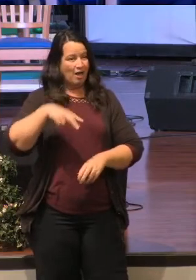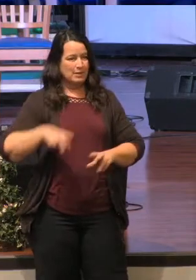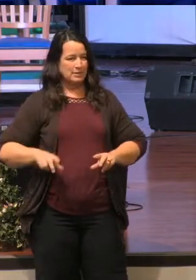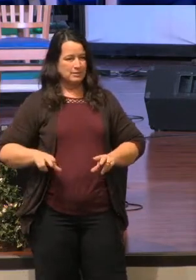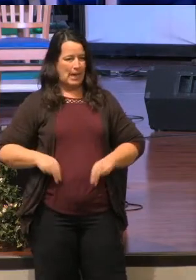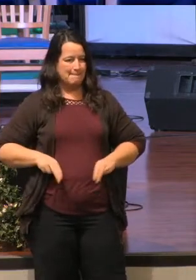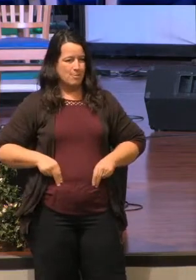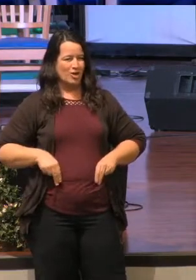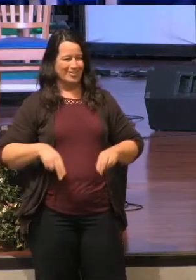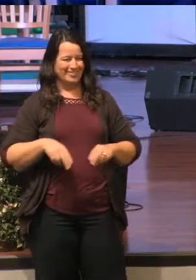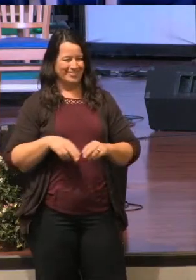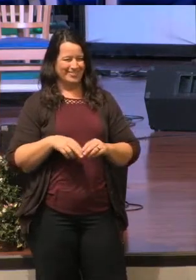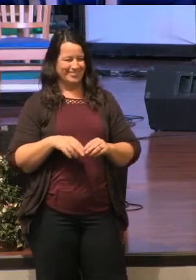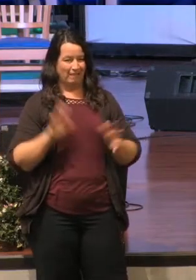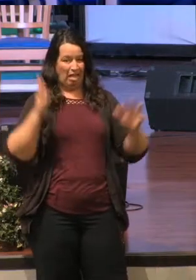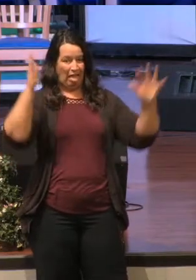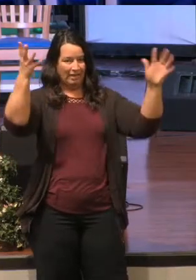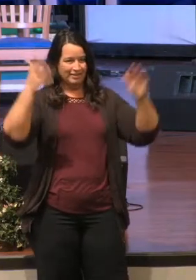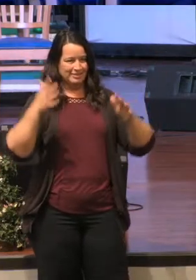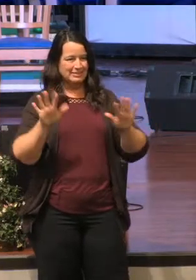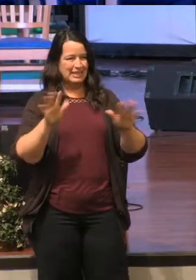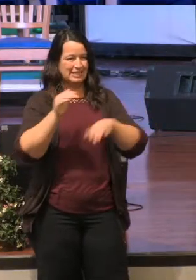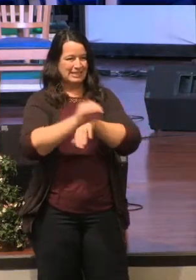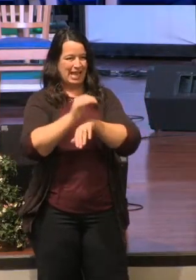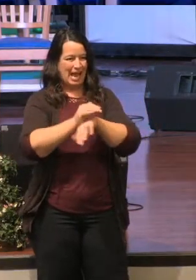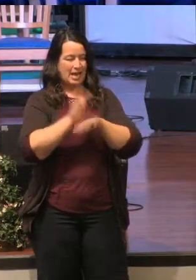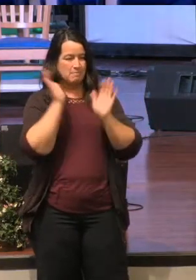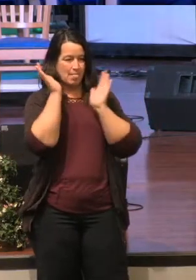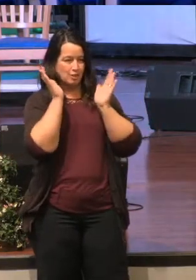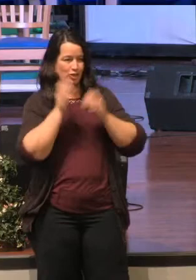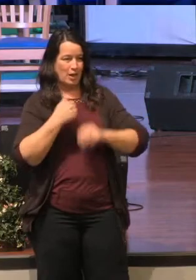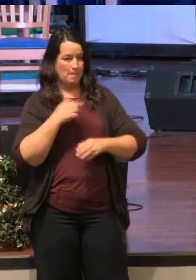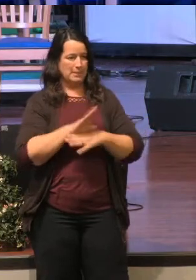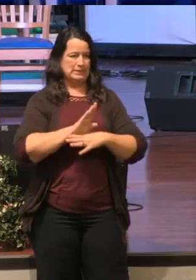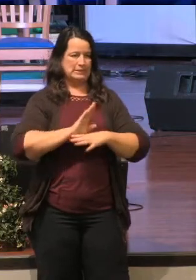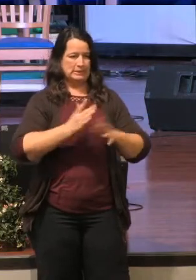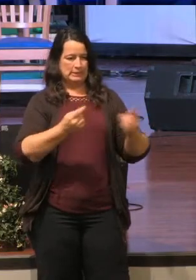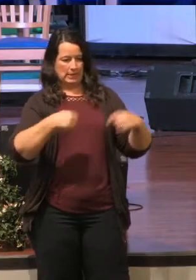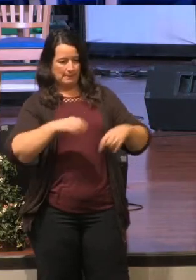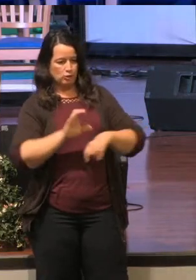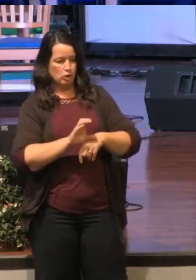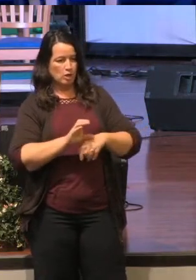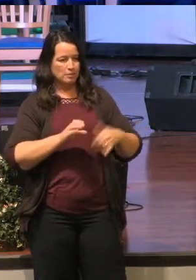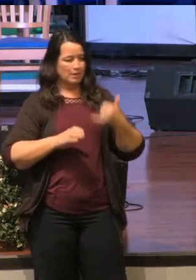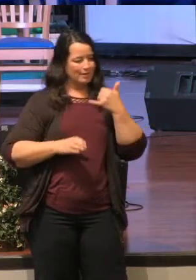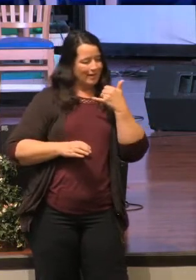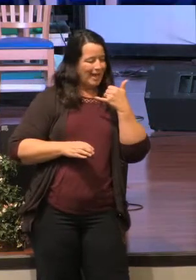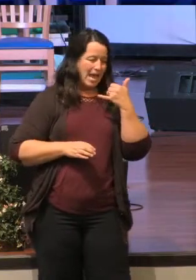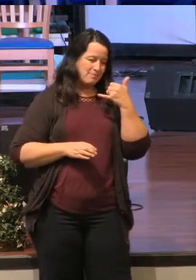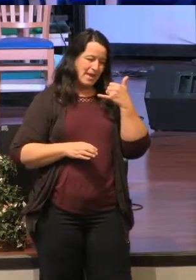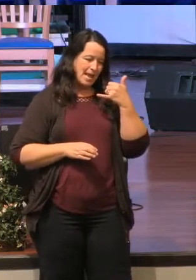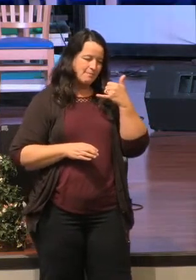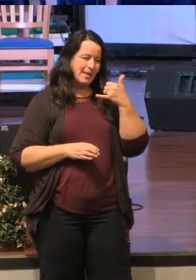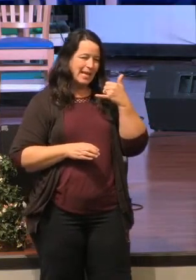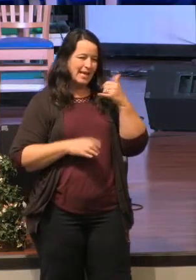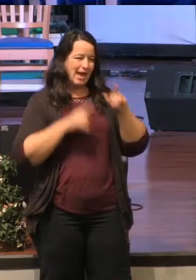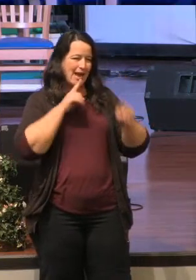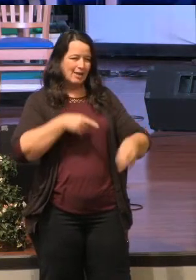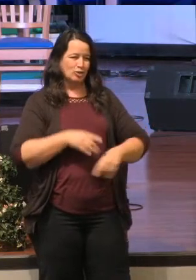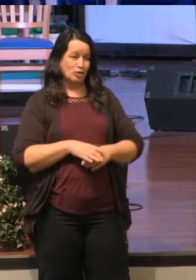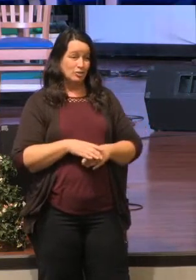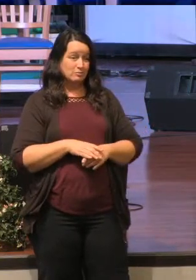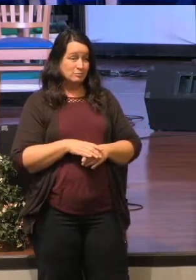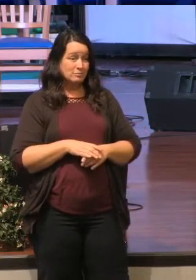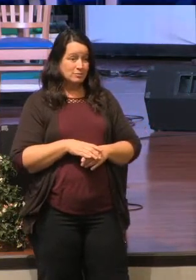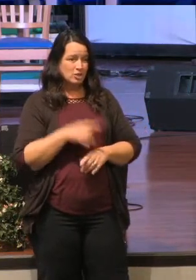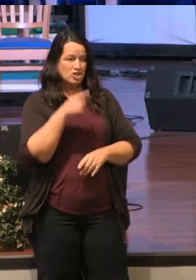pistol. It's Sunday night in Malaysia. I'm busy. I'm getting ready to come to church. But I took a few minutes to answer that text.